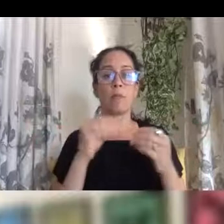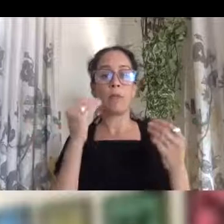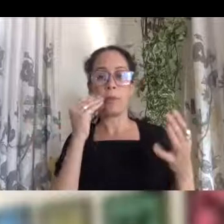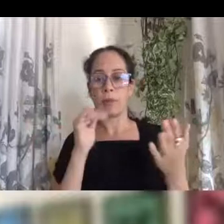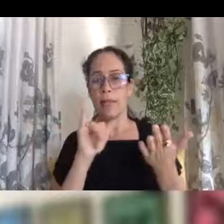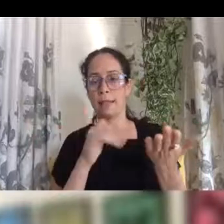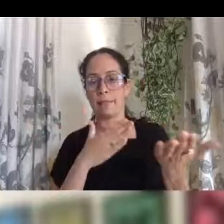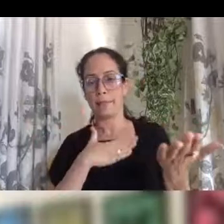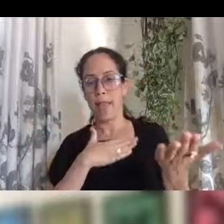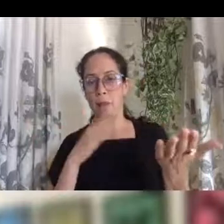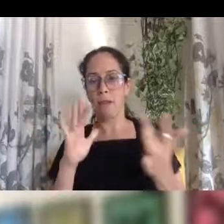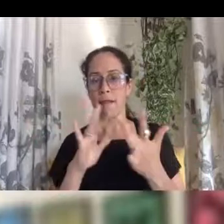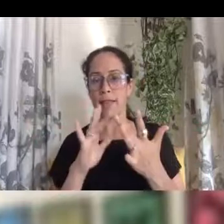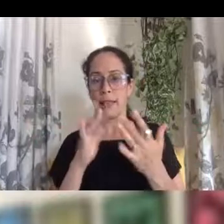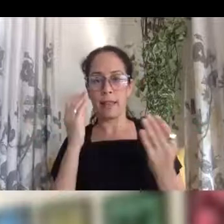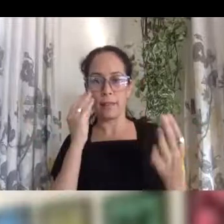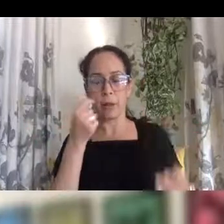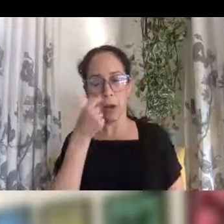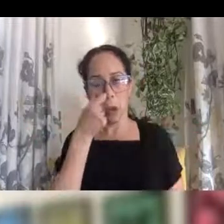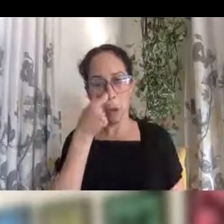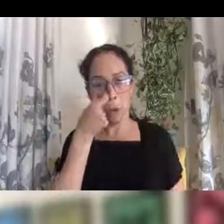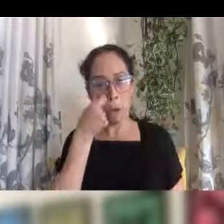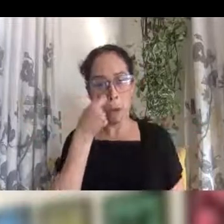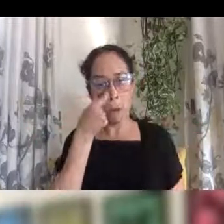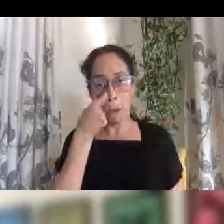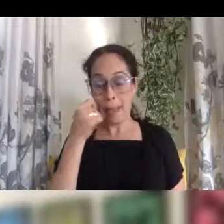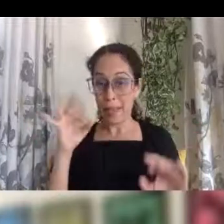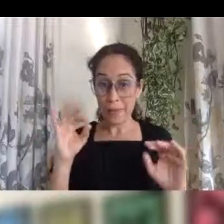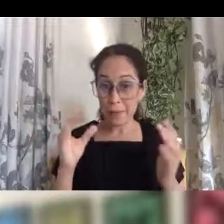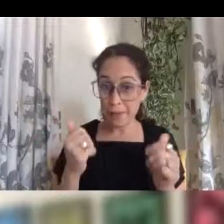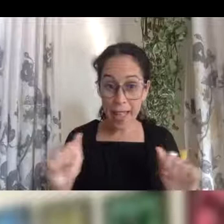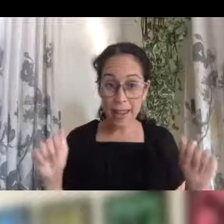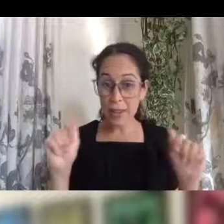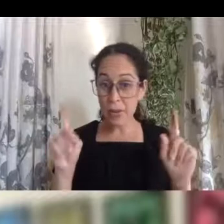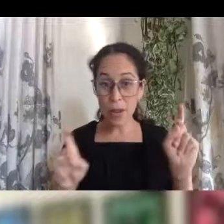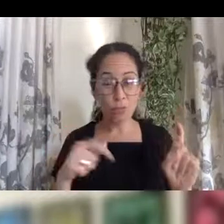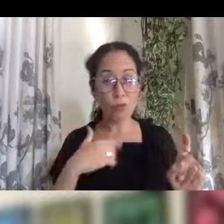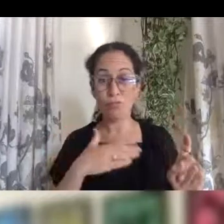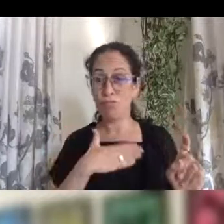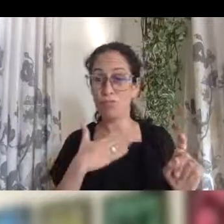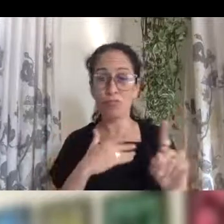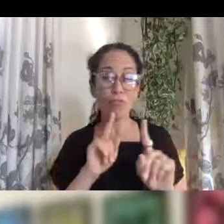is our contact info. And if there are any questions right now, we're more than happy to answer them as well.